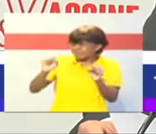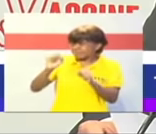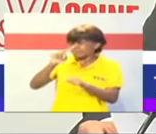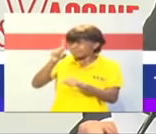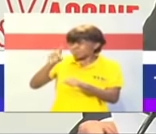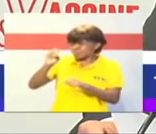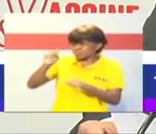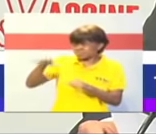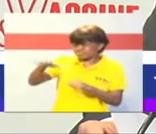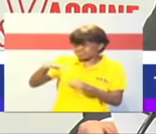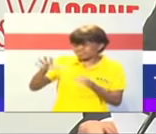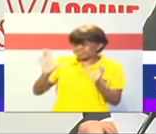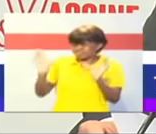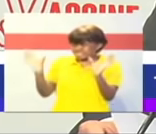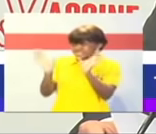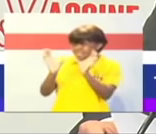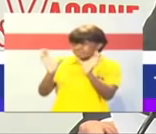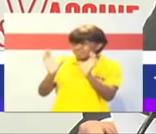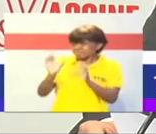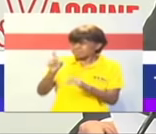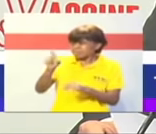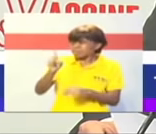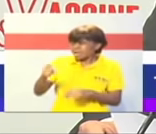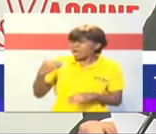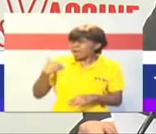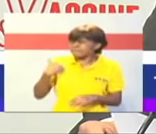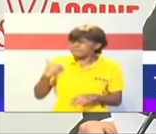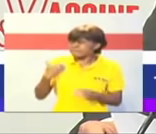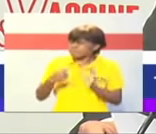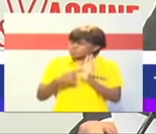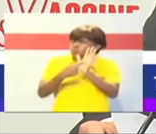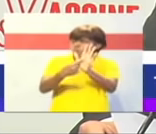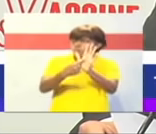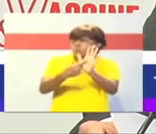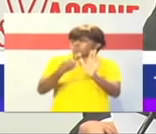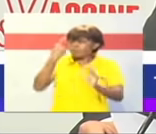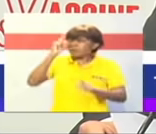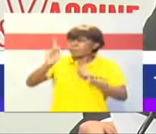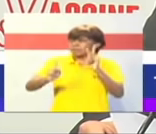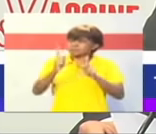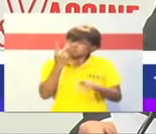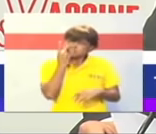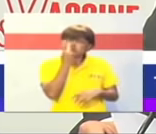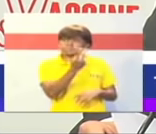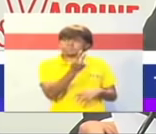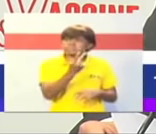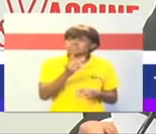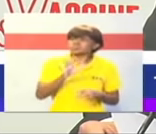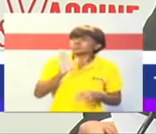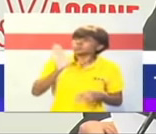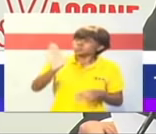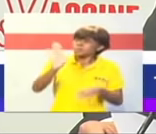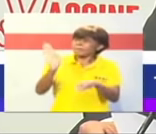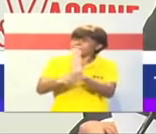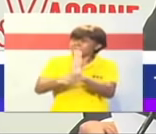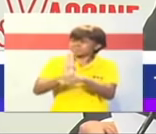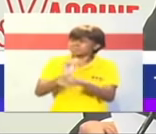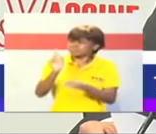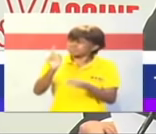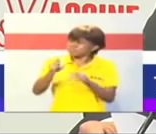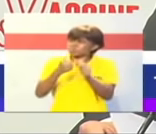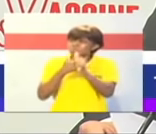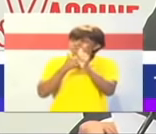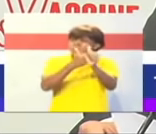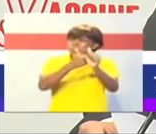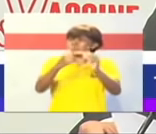prominently displayed at the business entrance. Businesses must comply with all the TT Safe Zone rules. Businesses must also comply